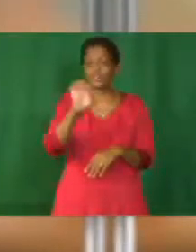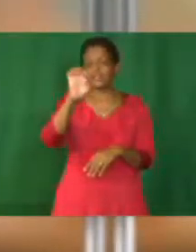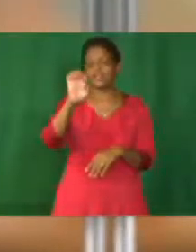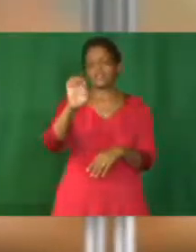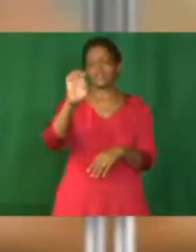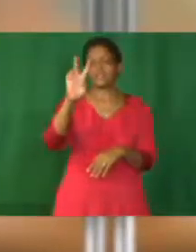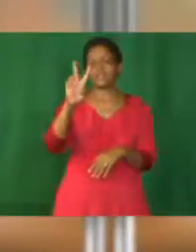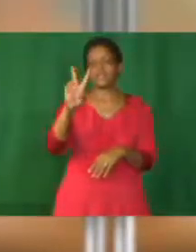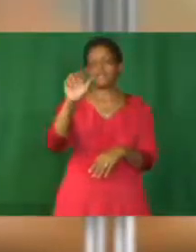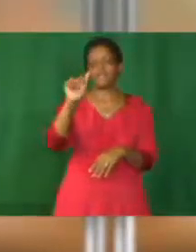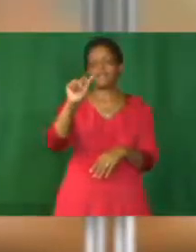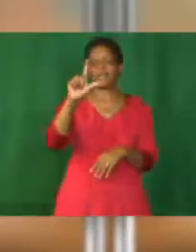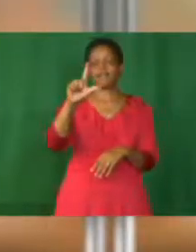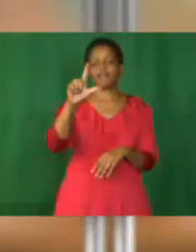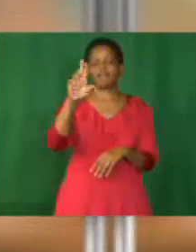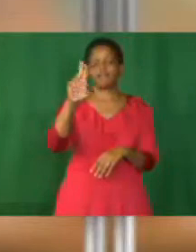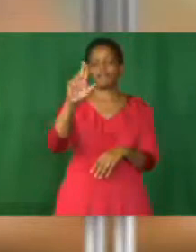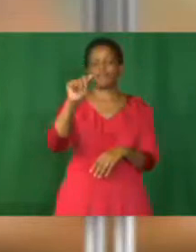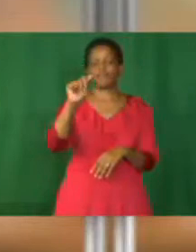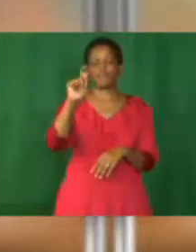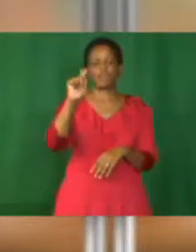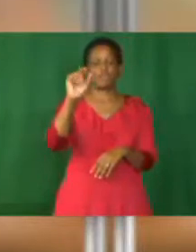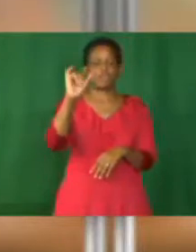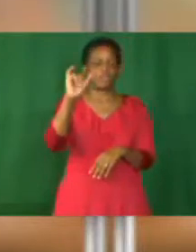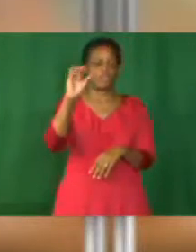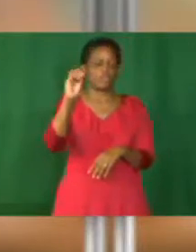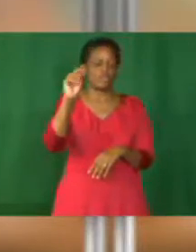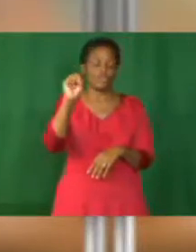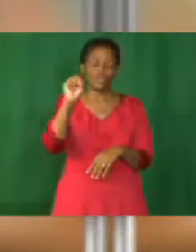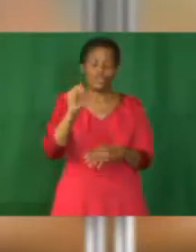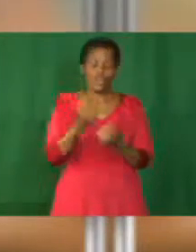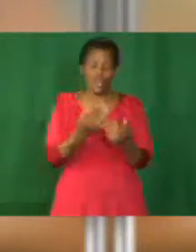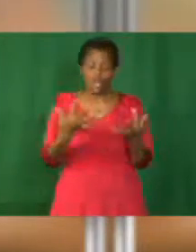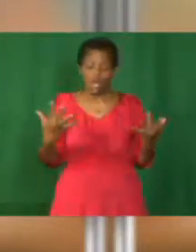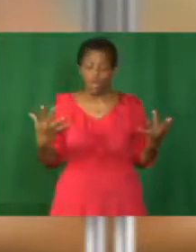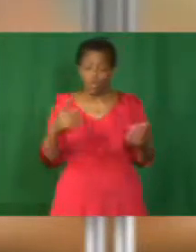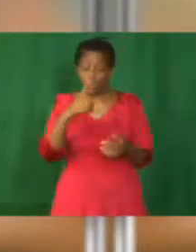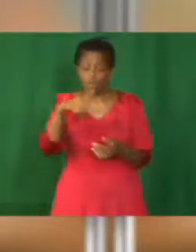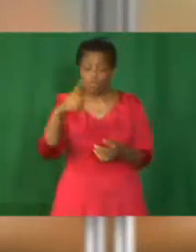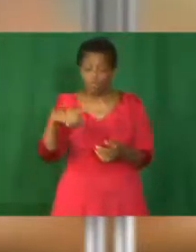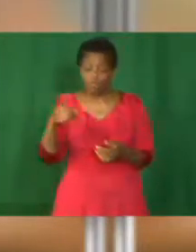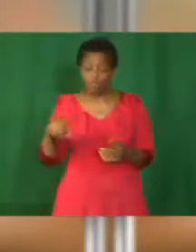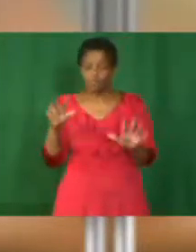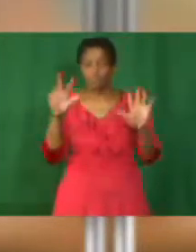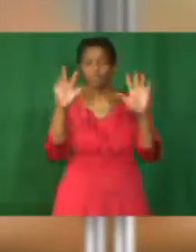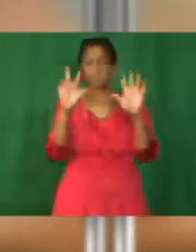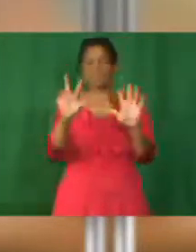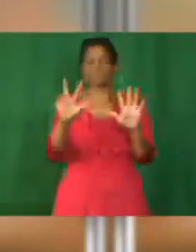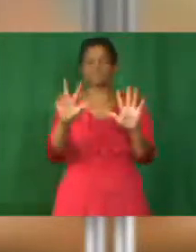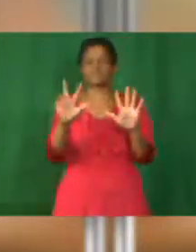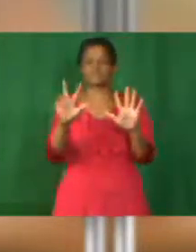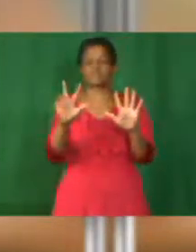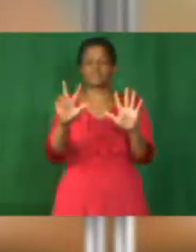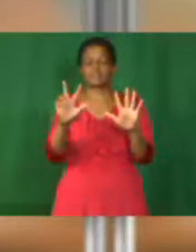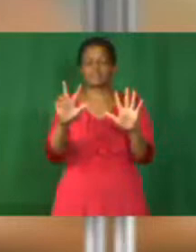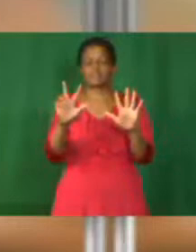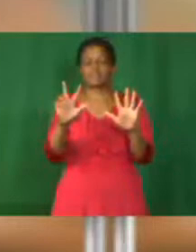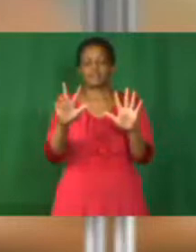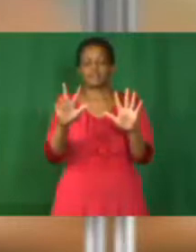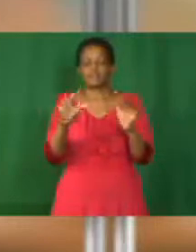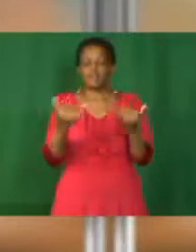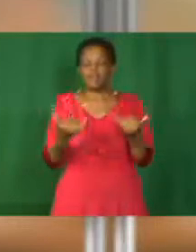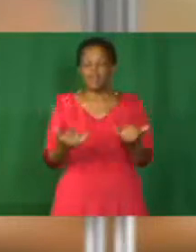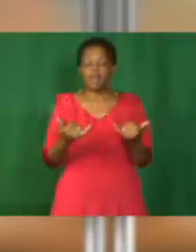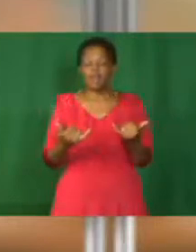marks. An evaluation question, my dear, Form 5 is always 8 marks. So now, let us look at how you are supposed